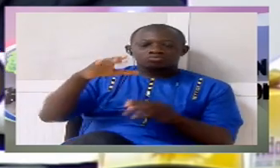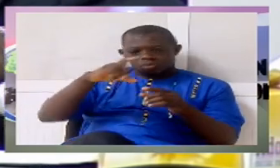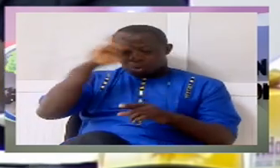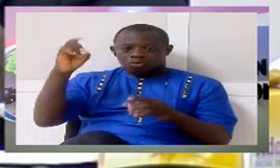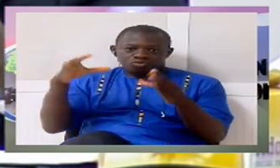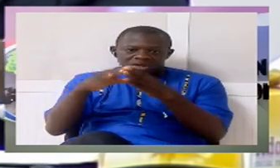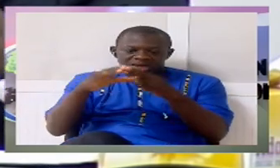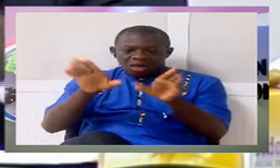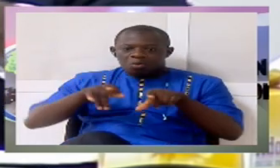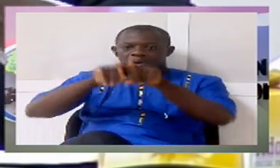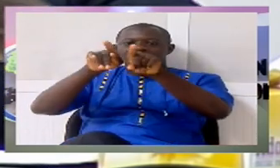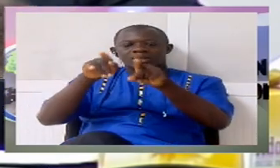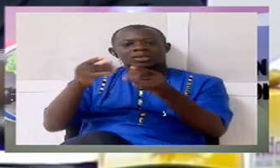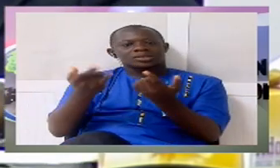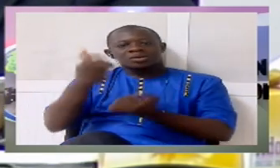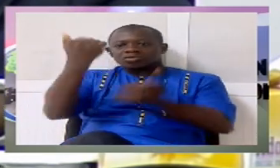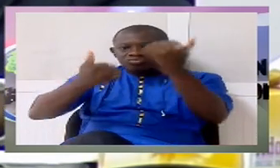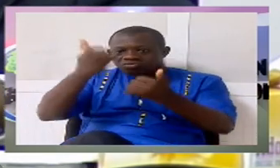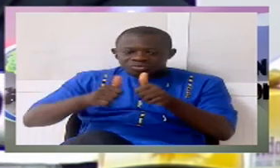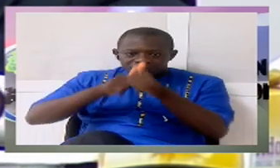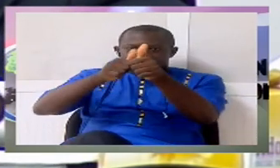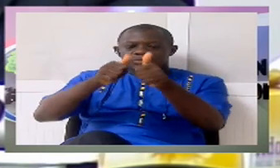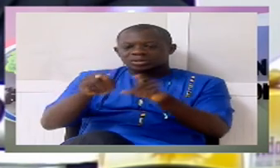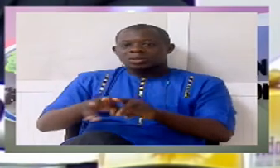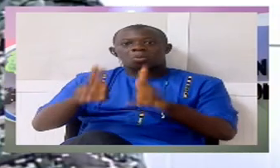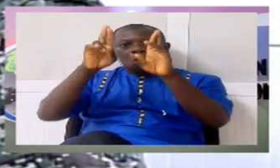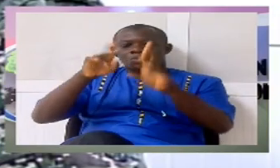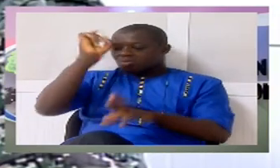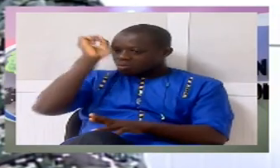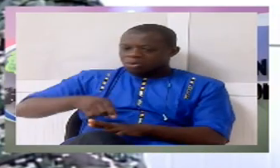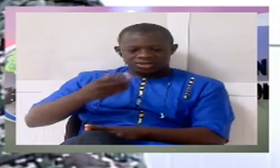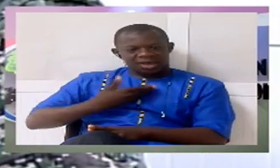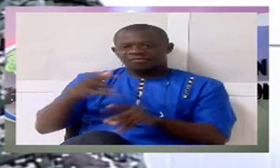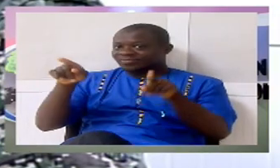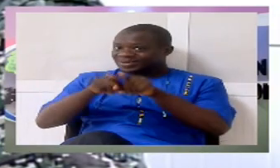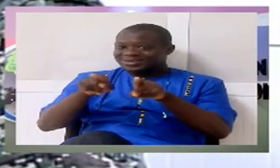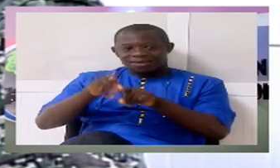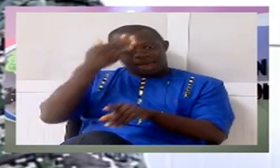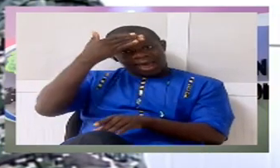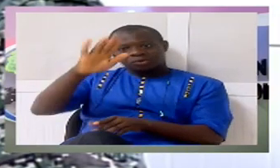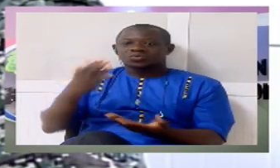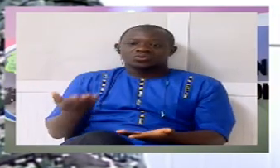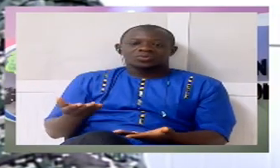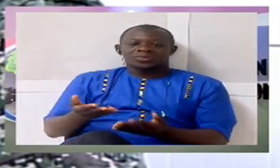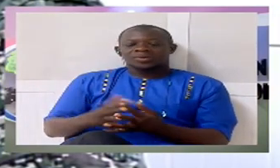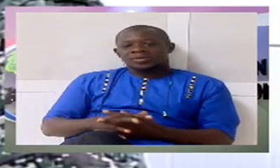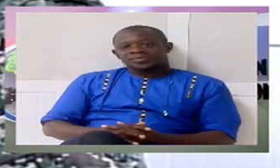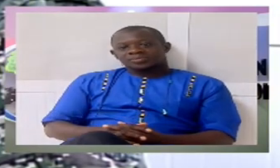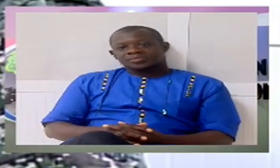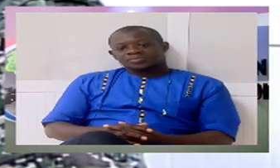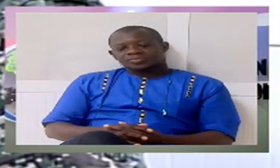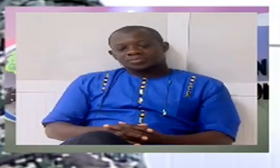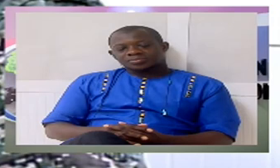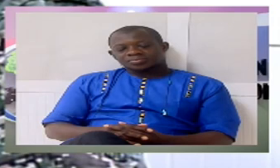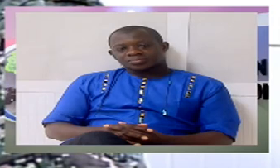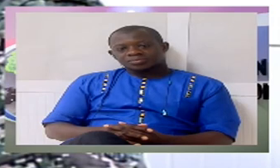were expected to behave in similar manner. Ñi nga xamne ño doon liggéey ak convoy bi ñom tam liñ sentu won ci ñom rek ñuy jëfé faaso